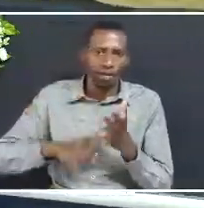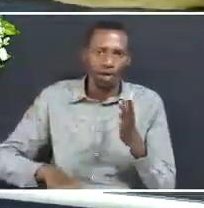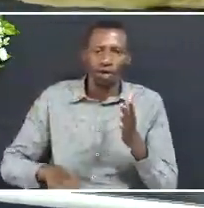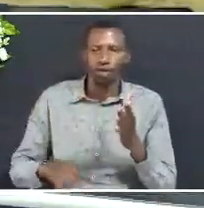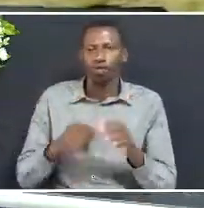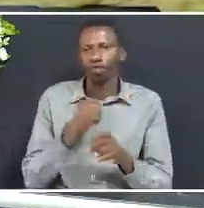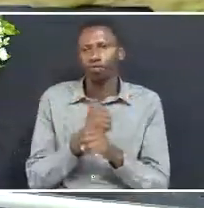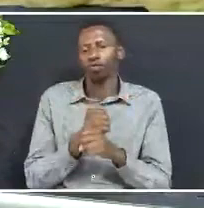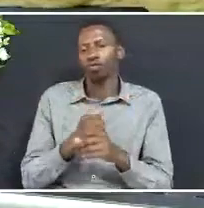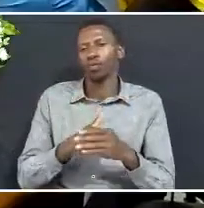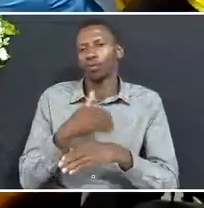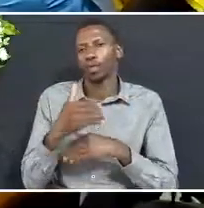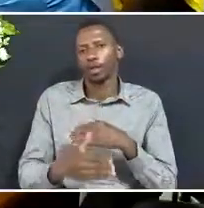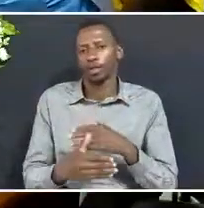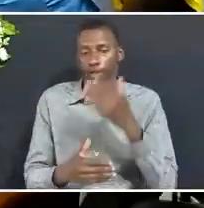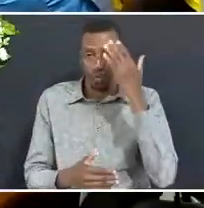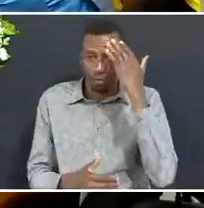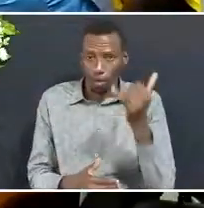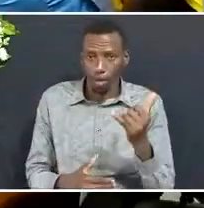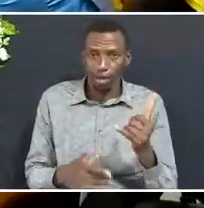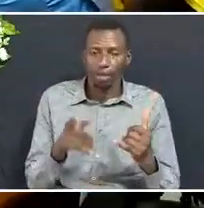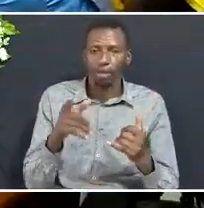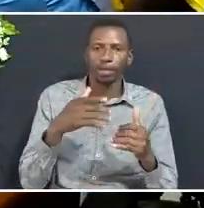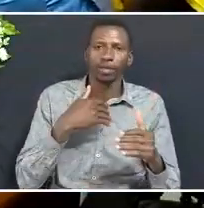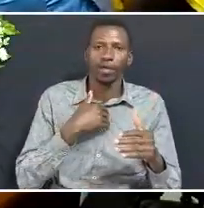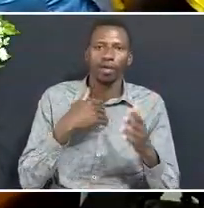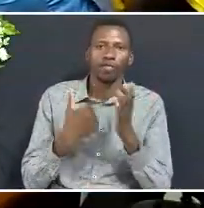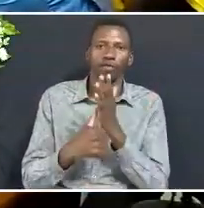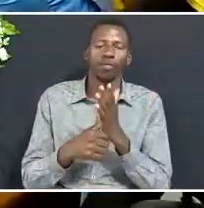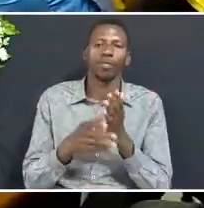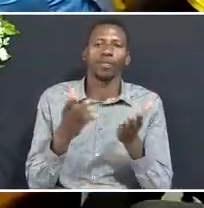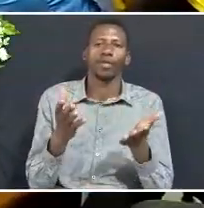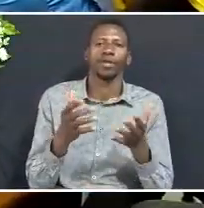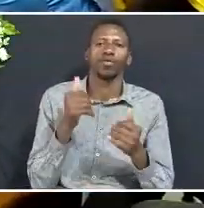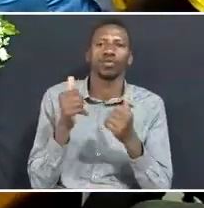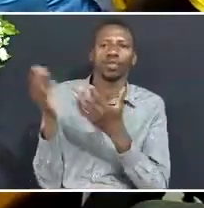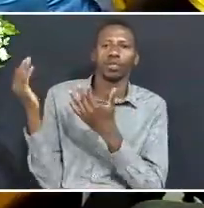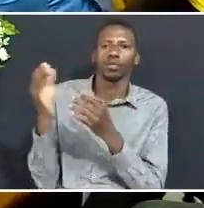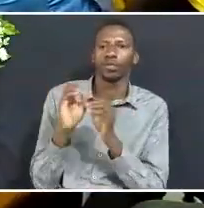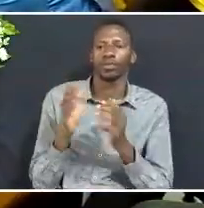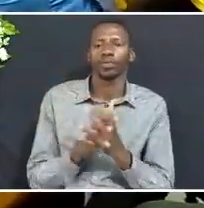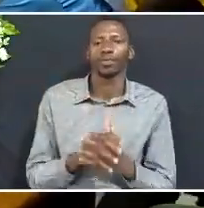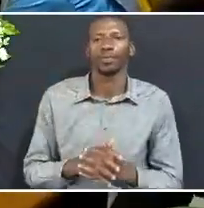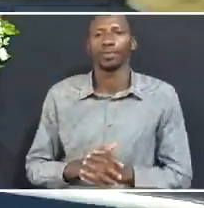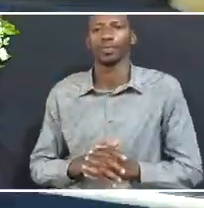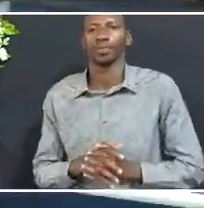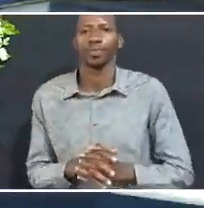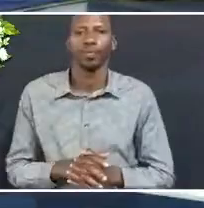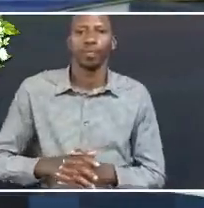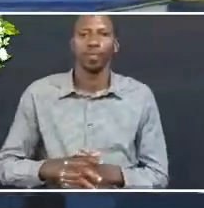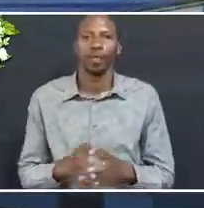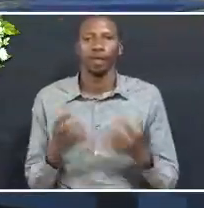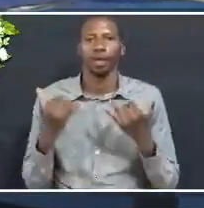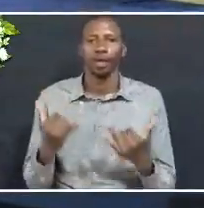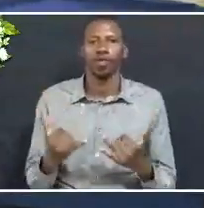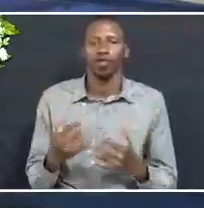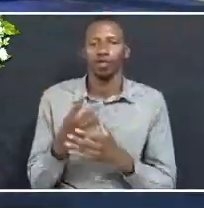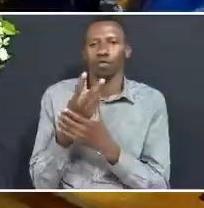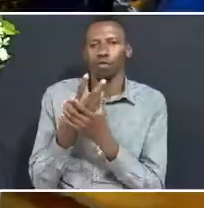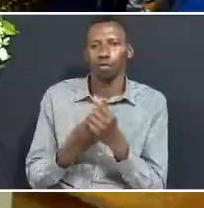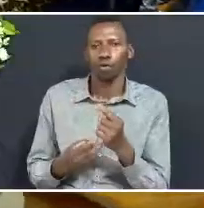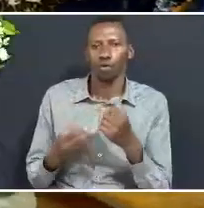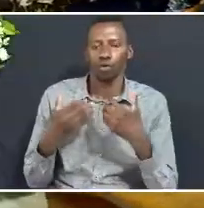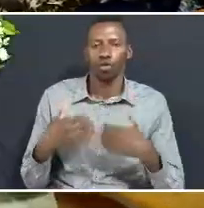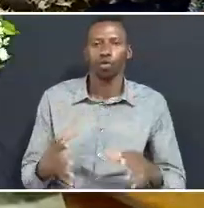of landing in such a kind of a situation that he didn't expect. And now both of them were